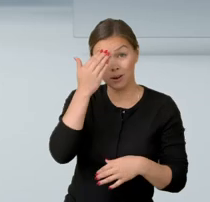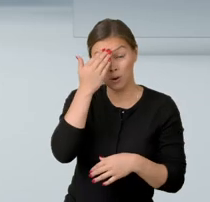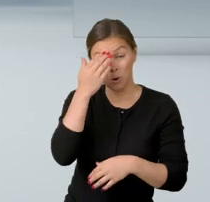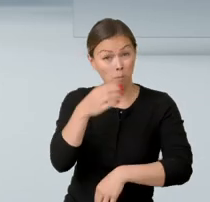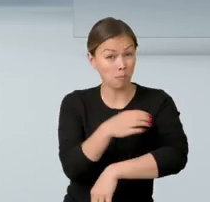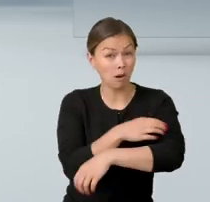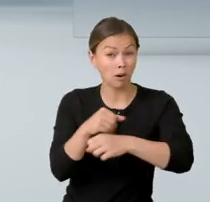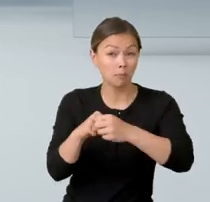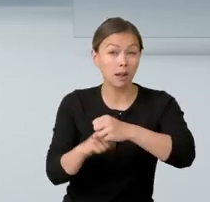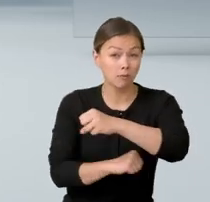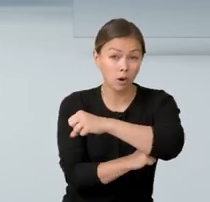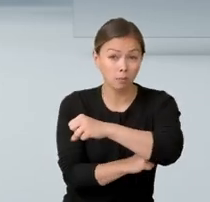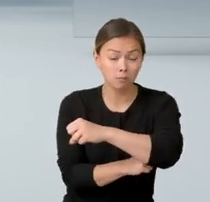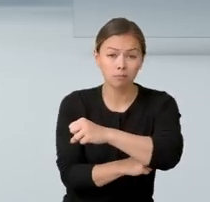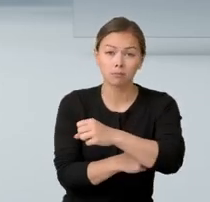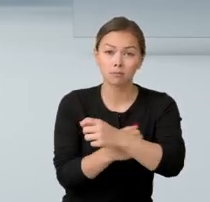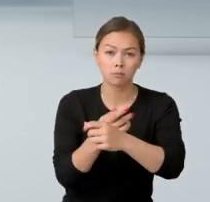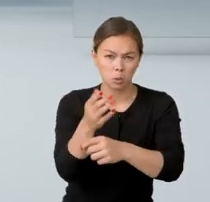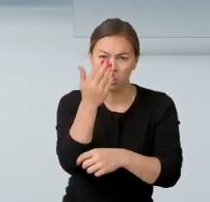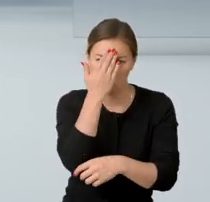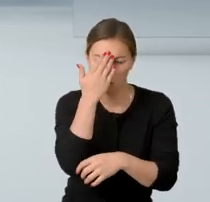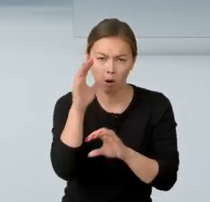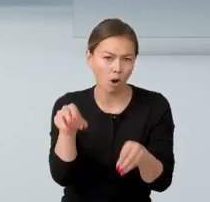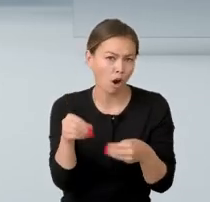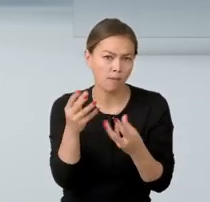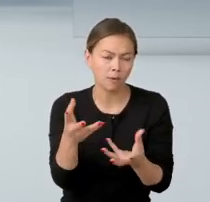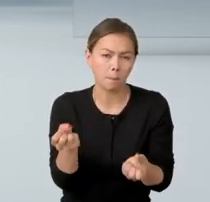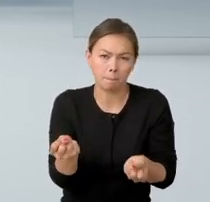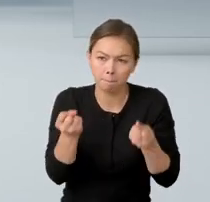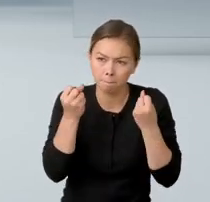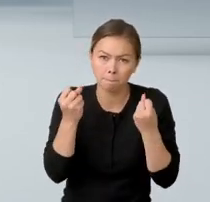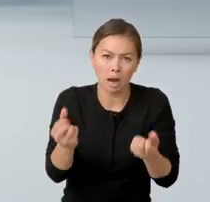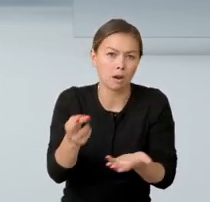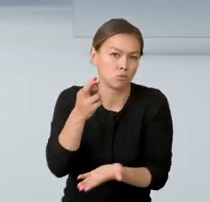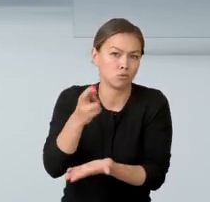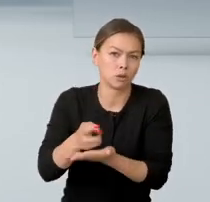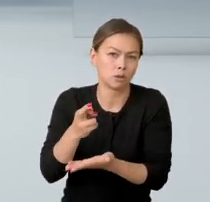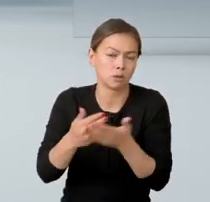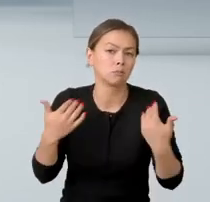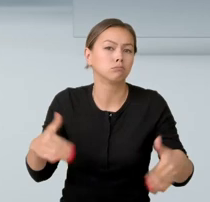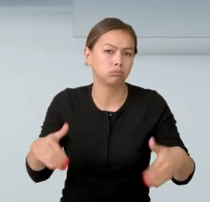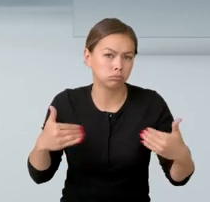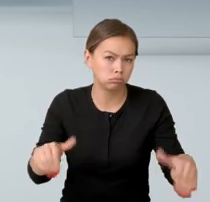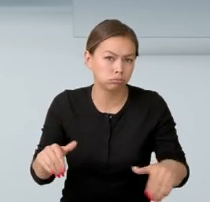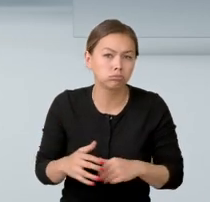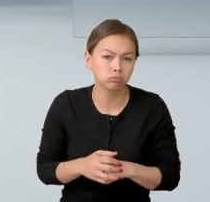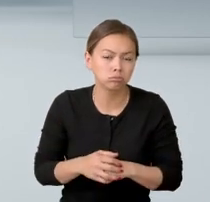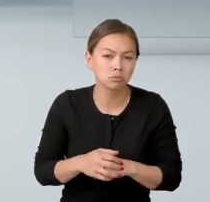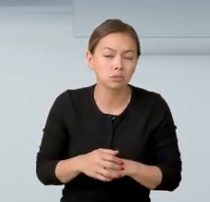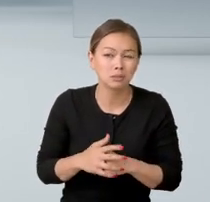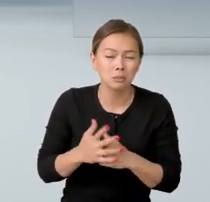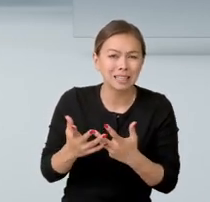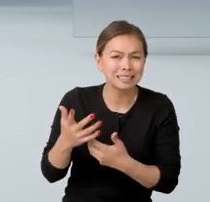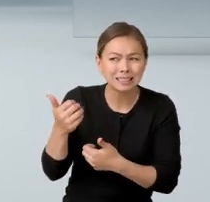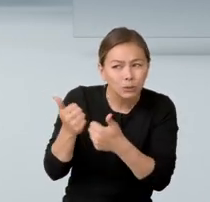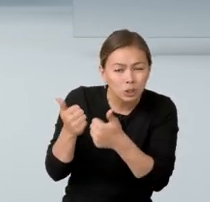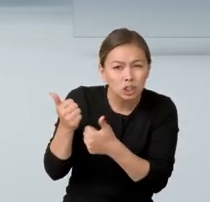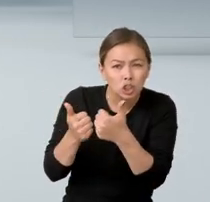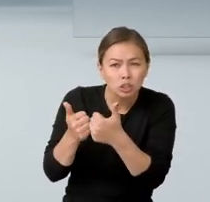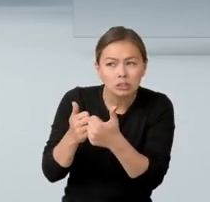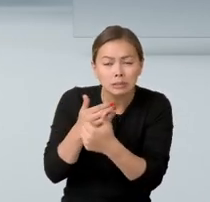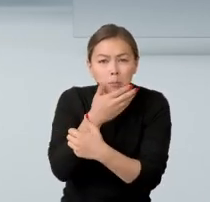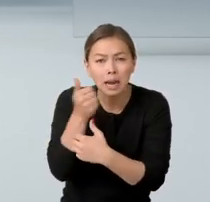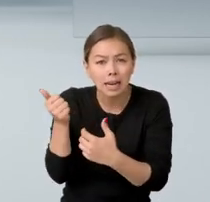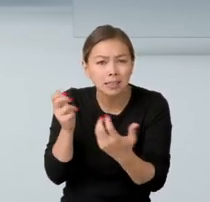Power Platform uh Power Platform offers a lot of good building blocks and to make sure we are